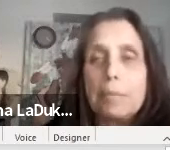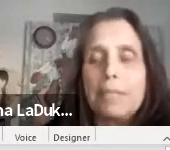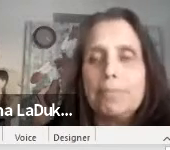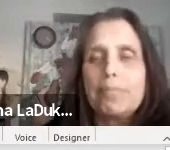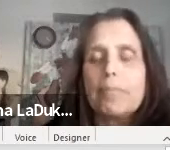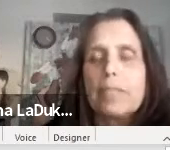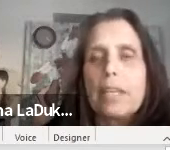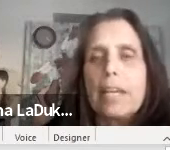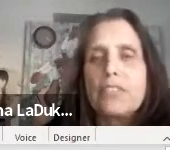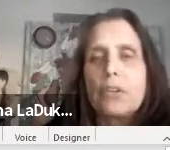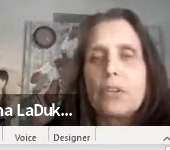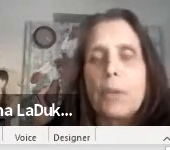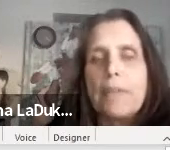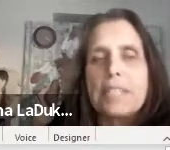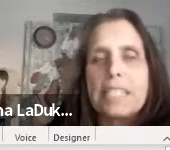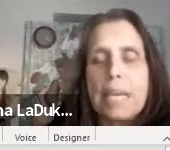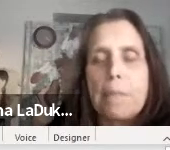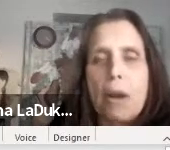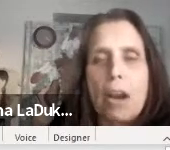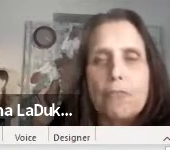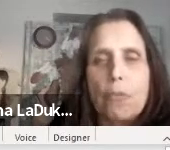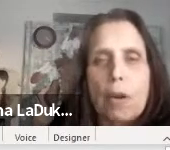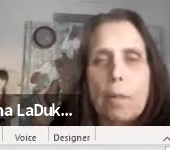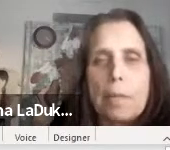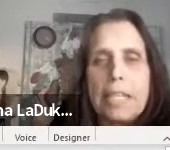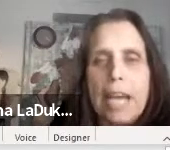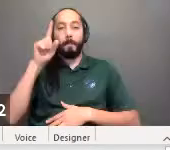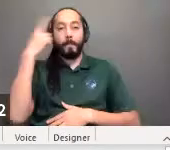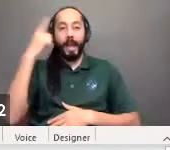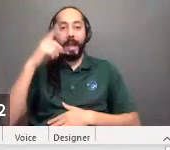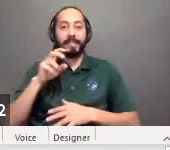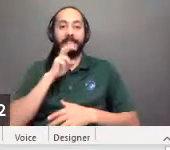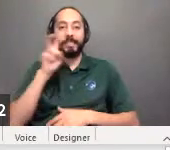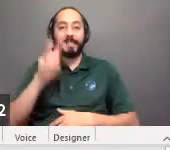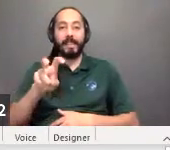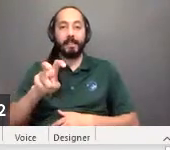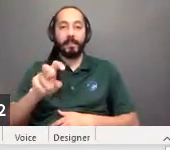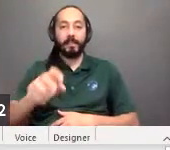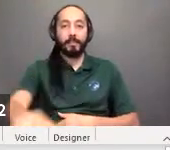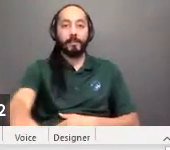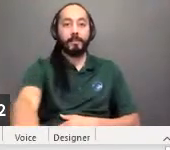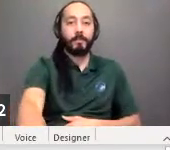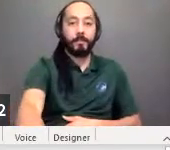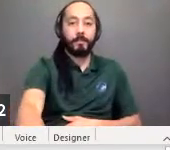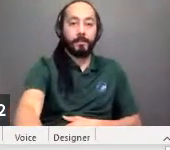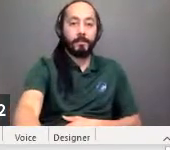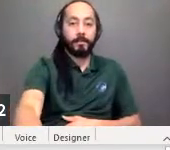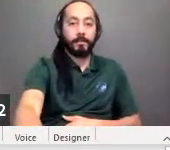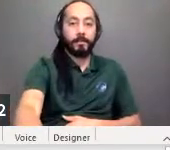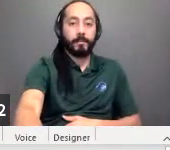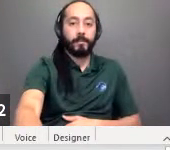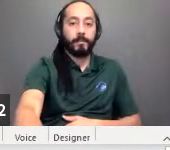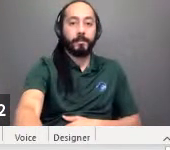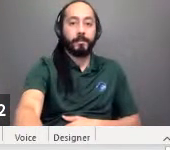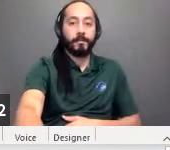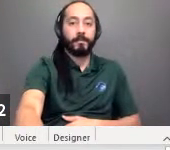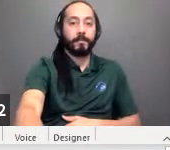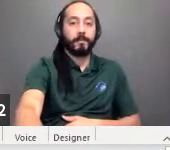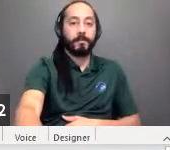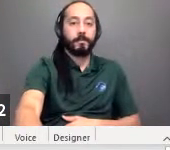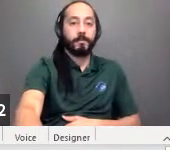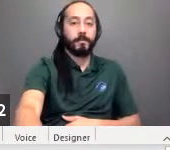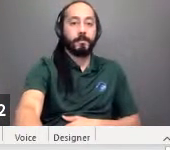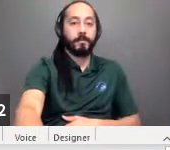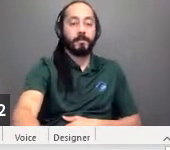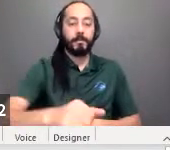XL pipeline. And so you have the same art form, and now we are tackling the infrastructure of oppression that